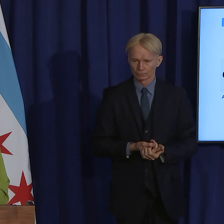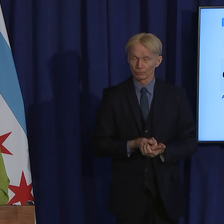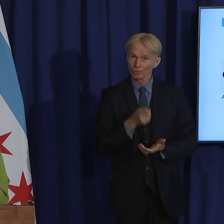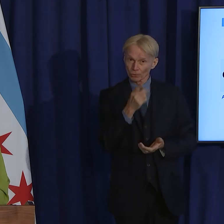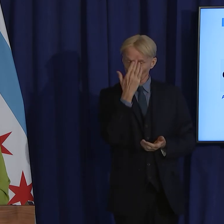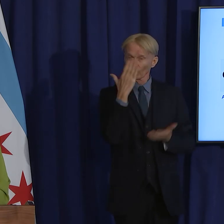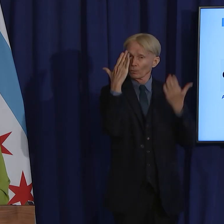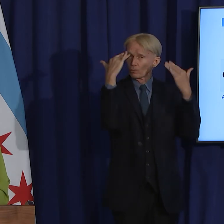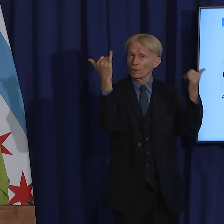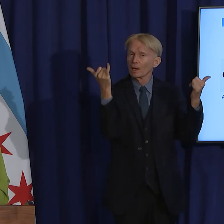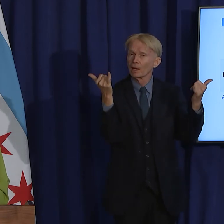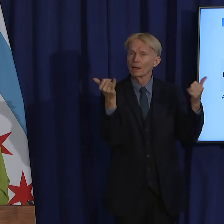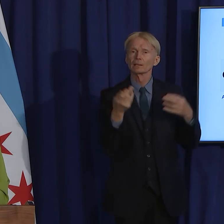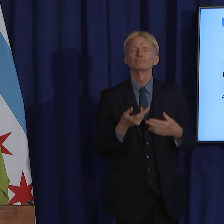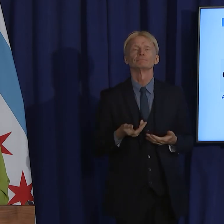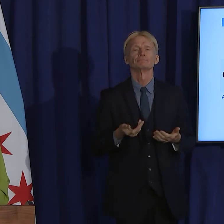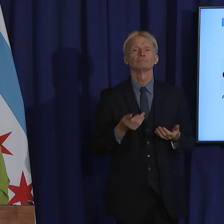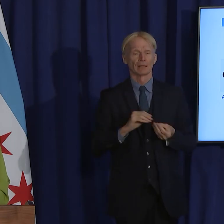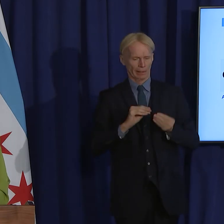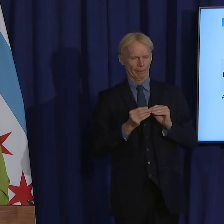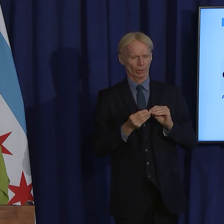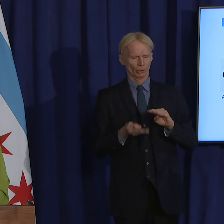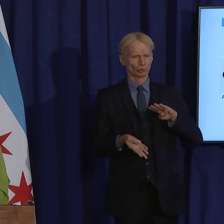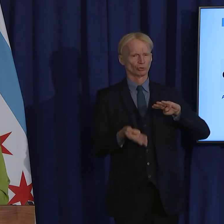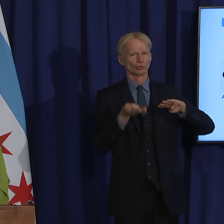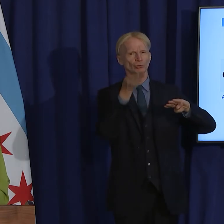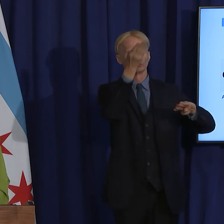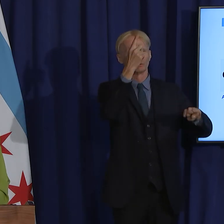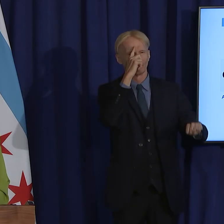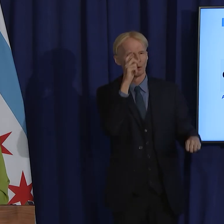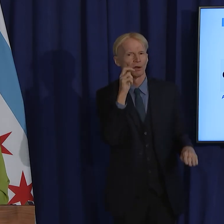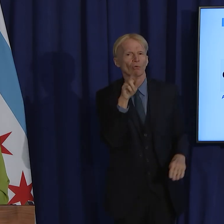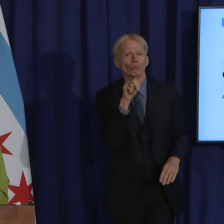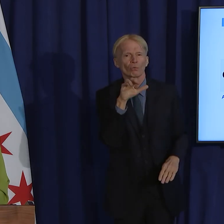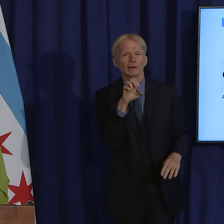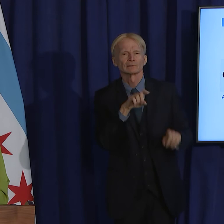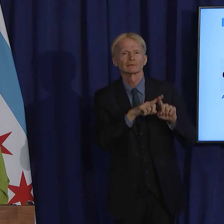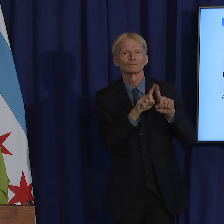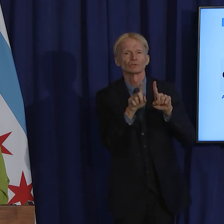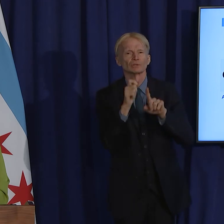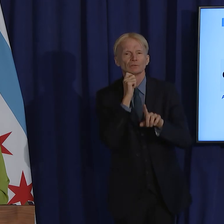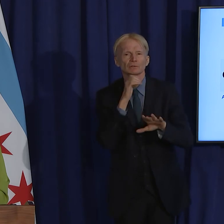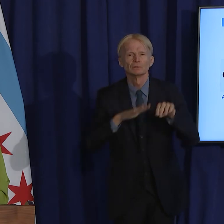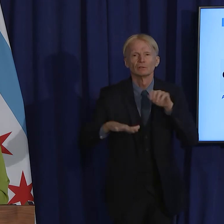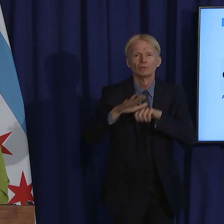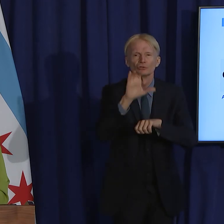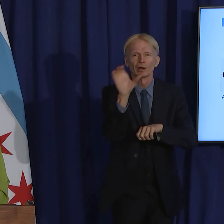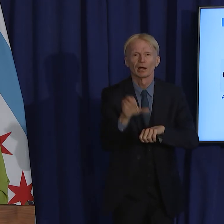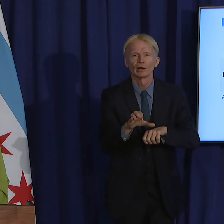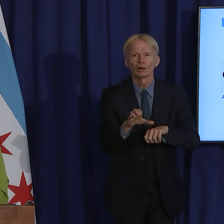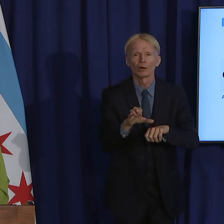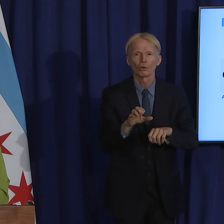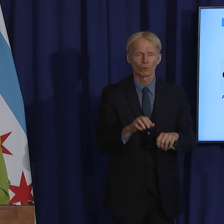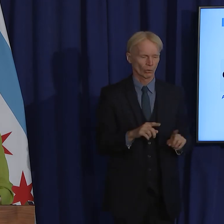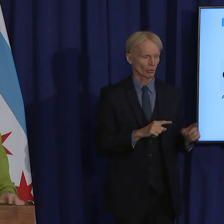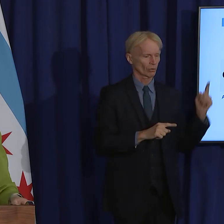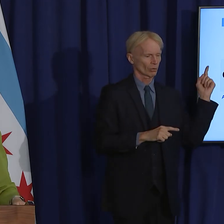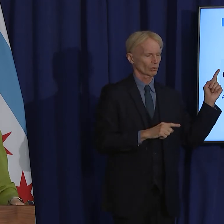as to why the rates are increasing across racial groups at this point in Chicago, not just a north